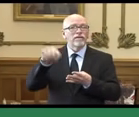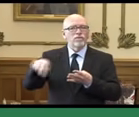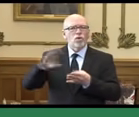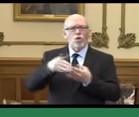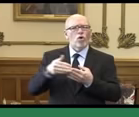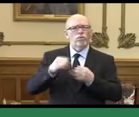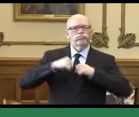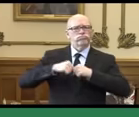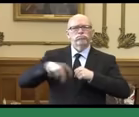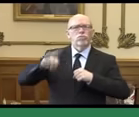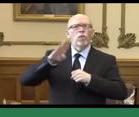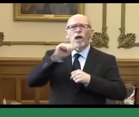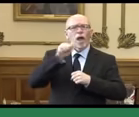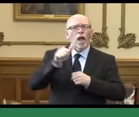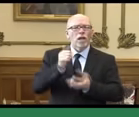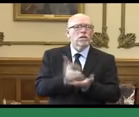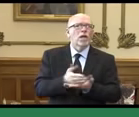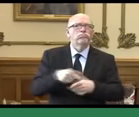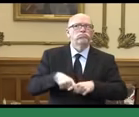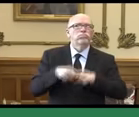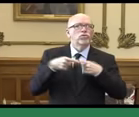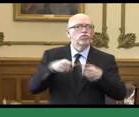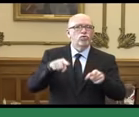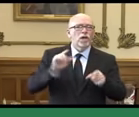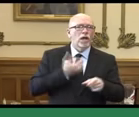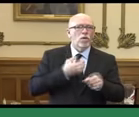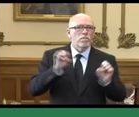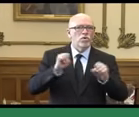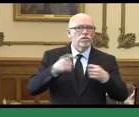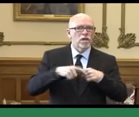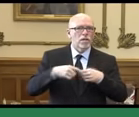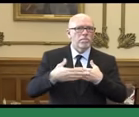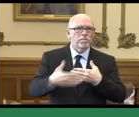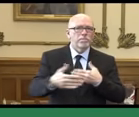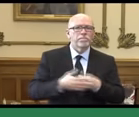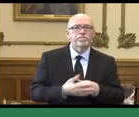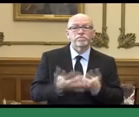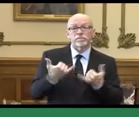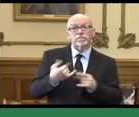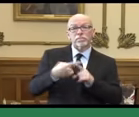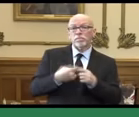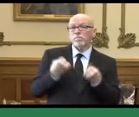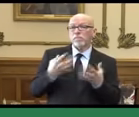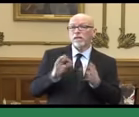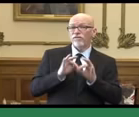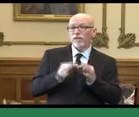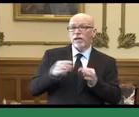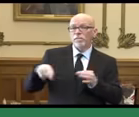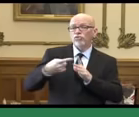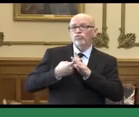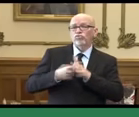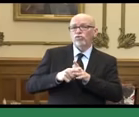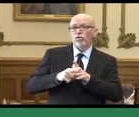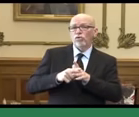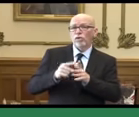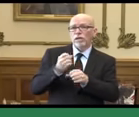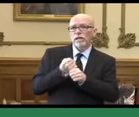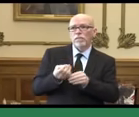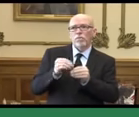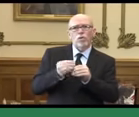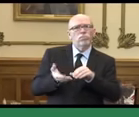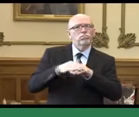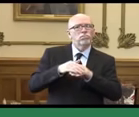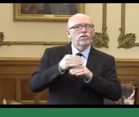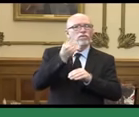not be discontinued during the public health emergency. This month, many Hoosier families have started receiving more SNAP benefits